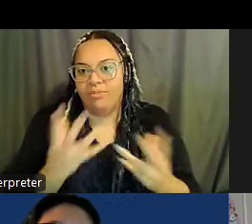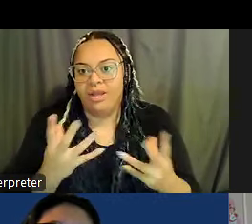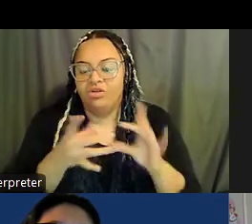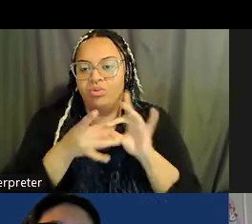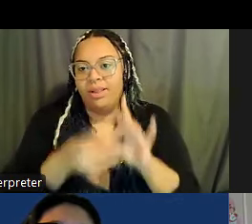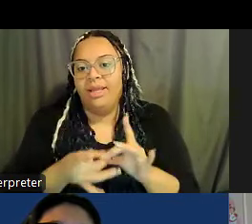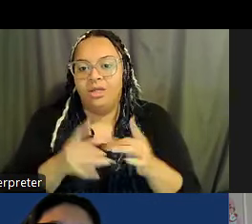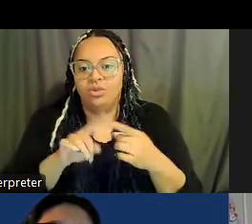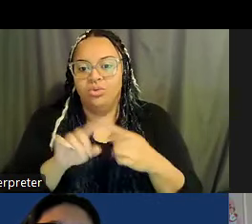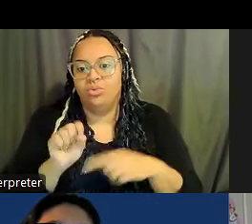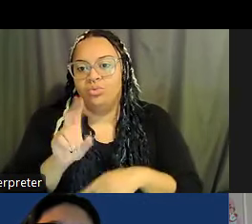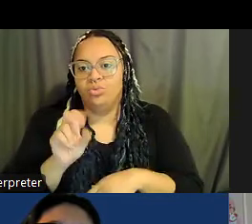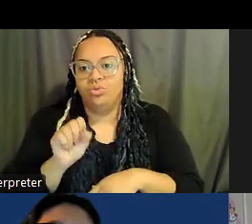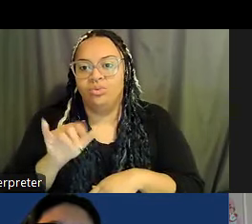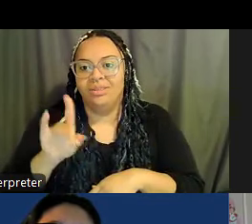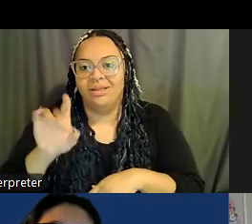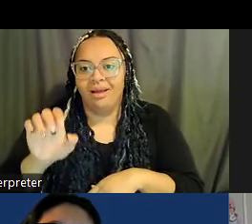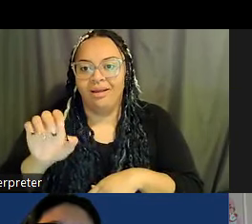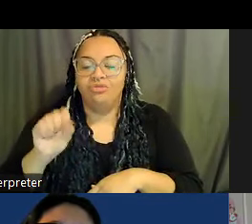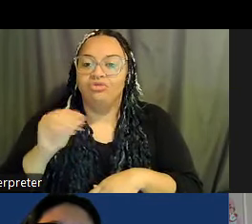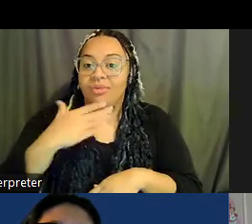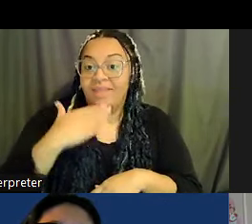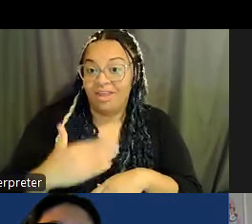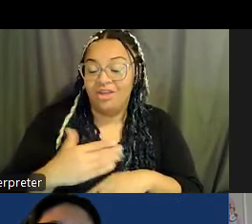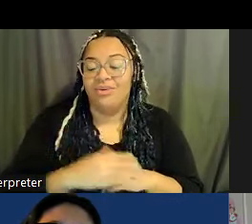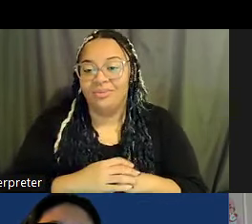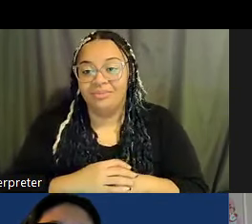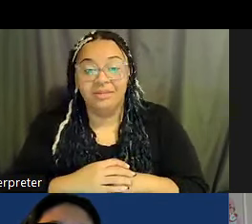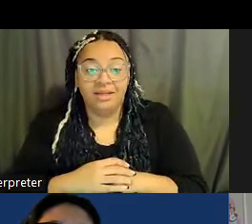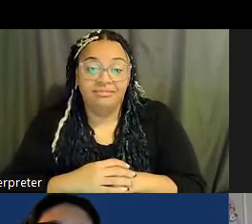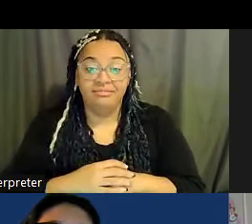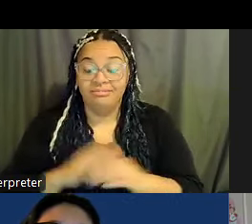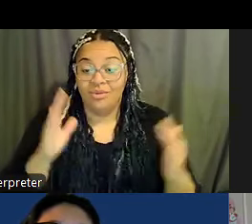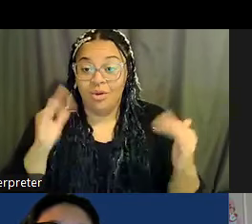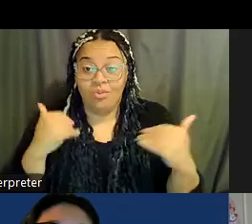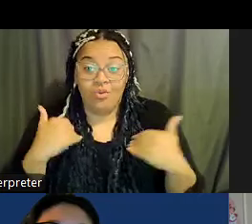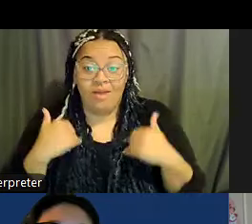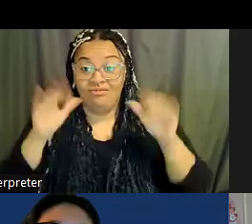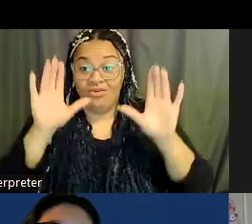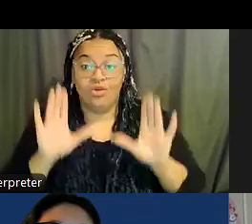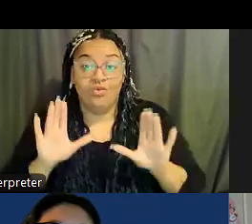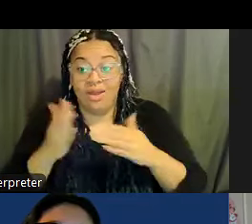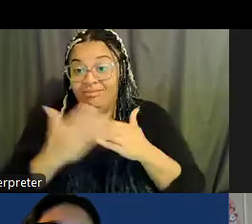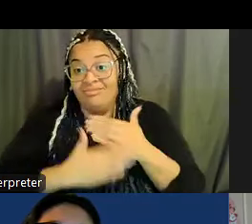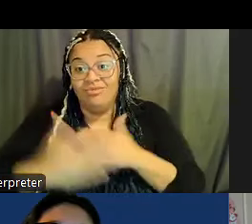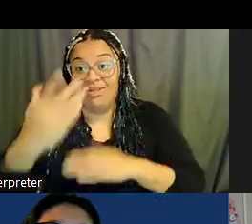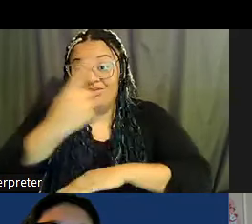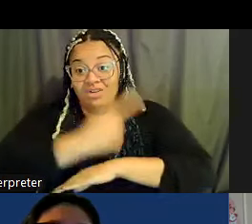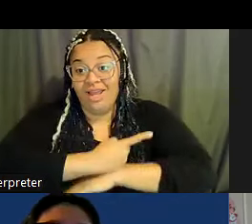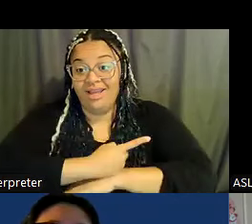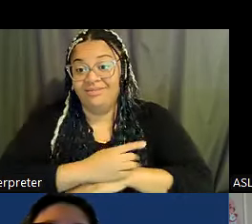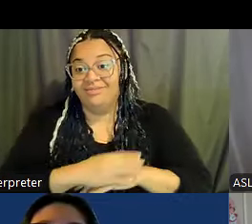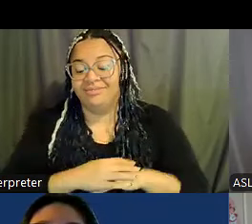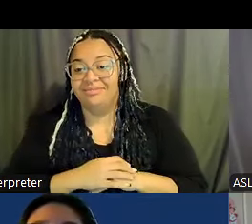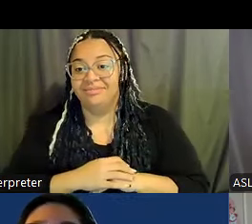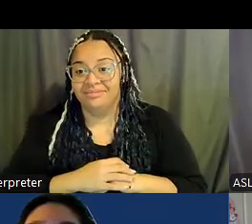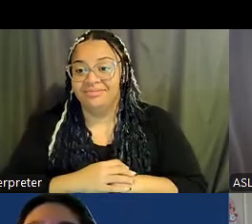suicide. So again, thank you, and we hope you have a great rest of your day.